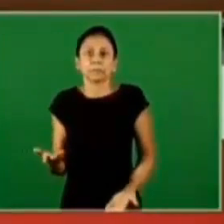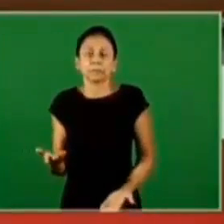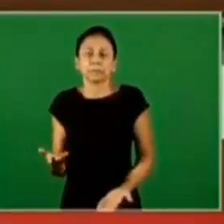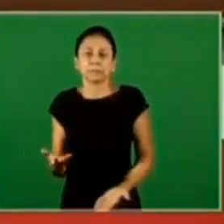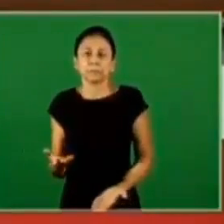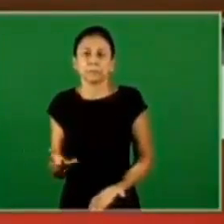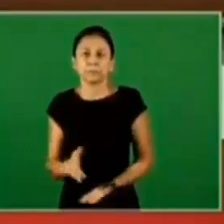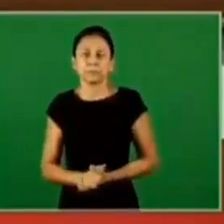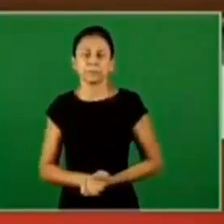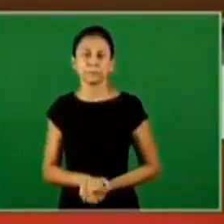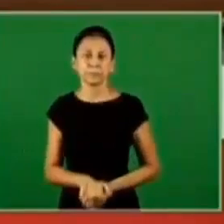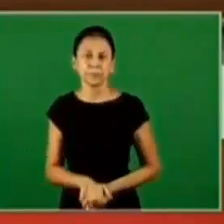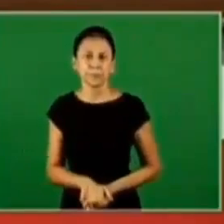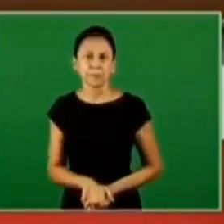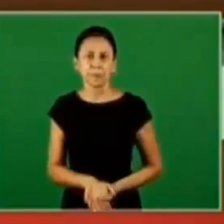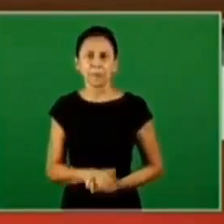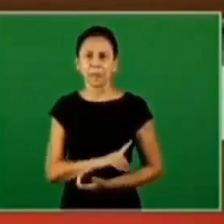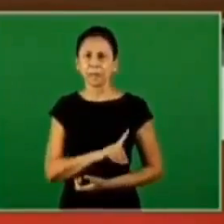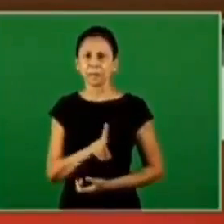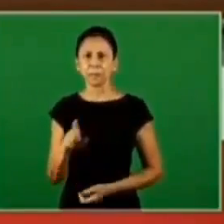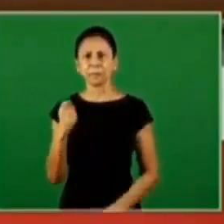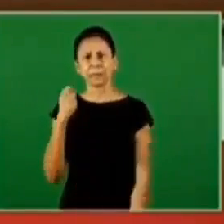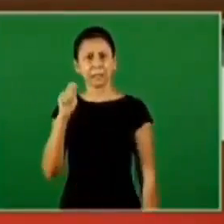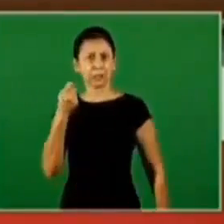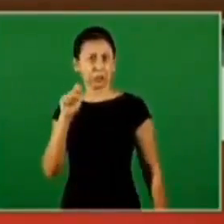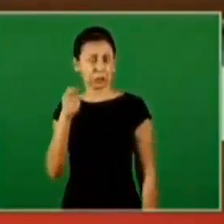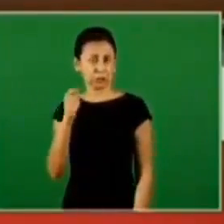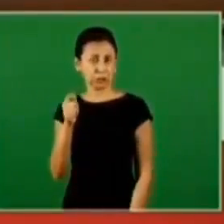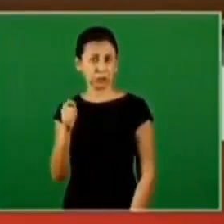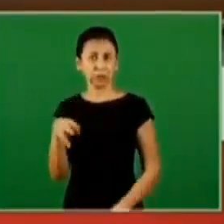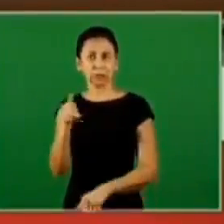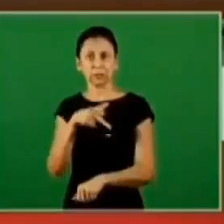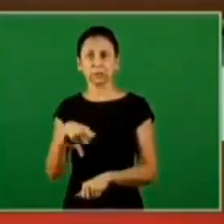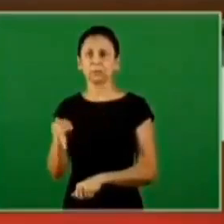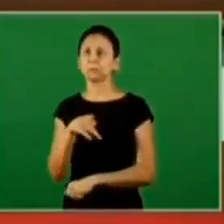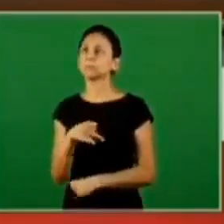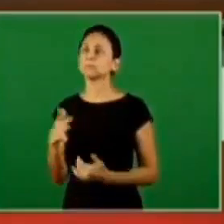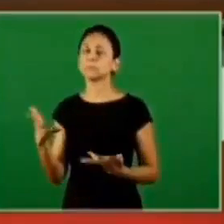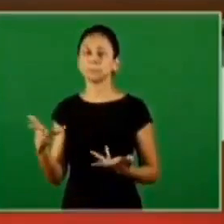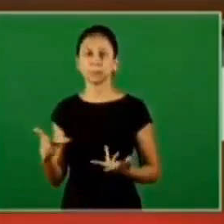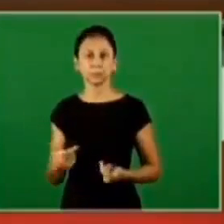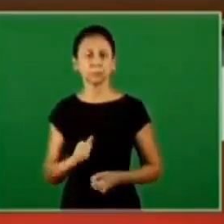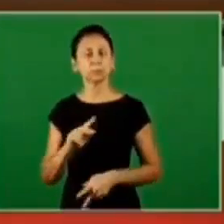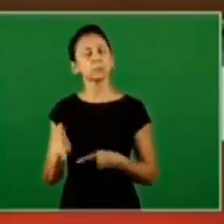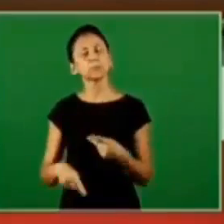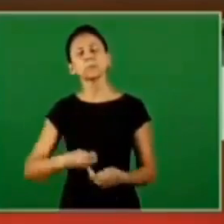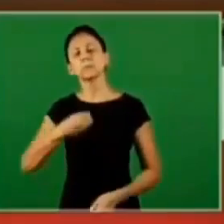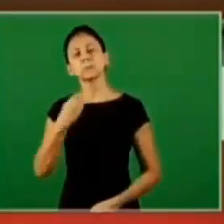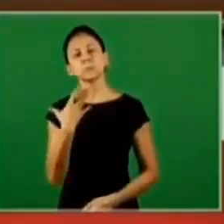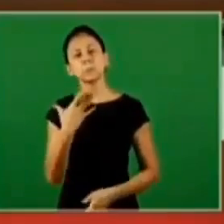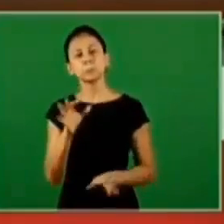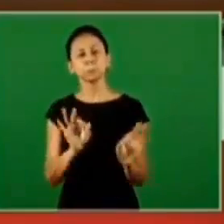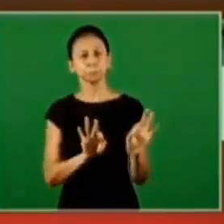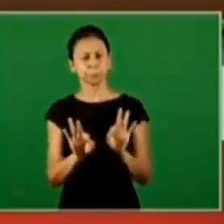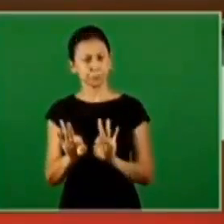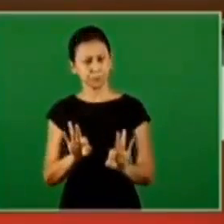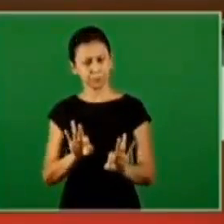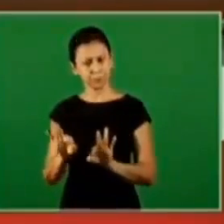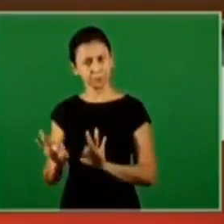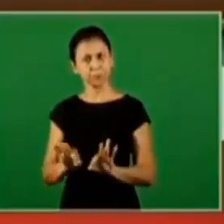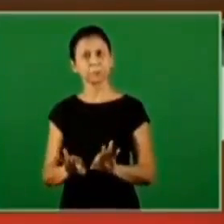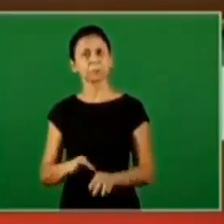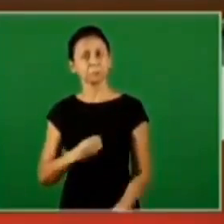independence song. So it's not Argentina that don't deserve it. Argentina is an amazing country. Good people,